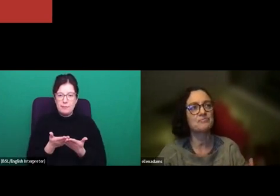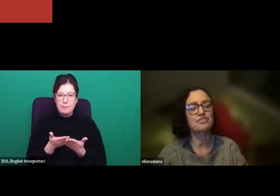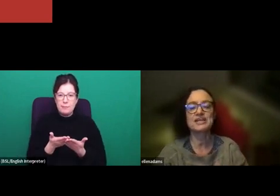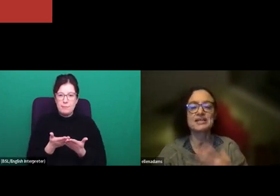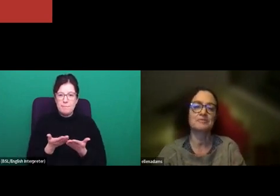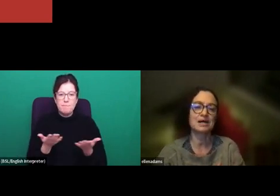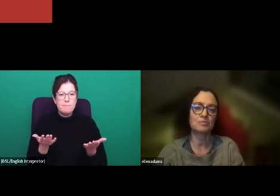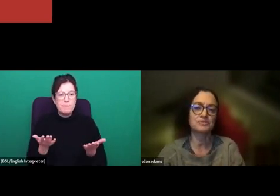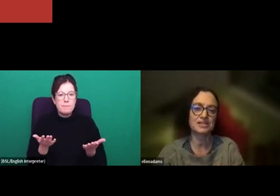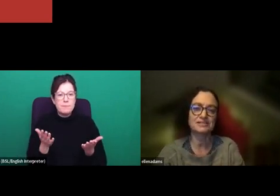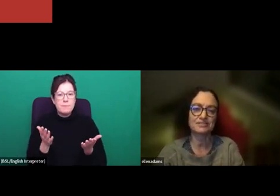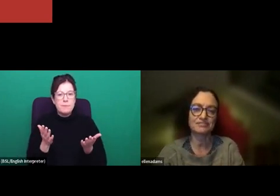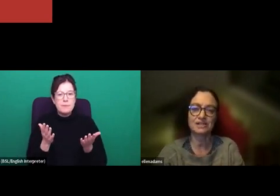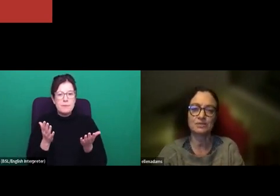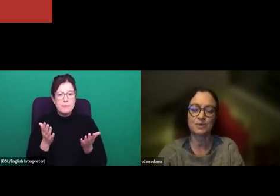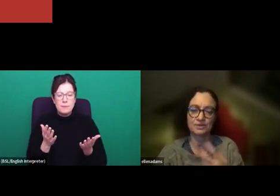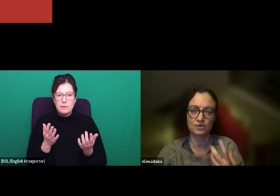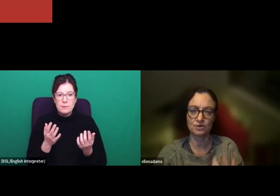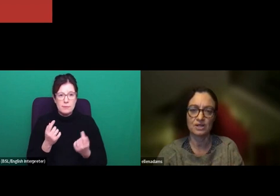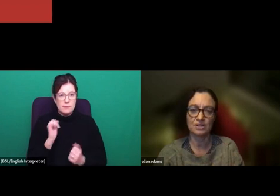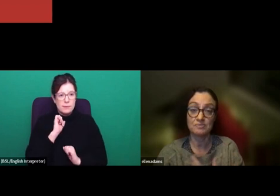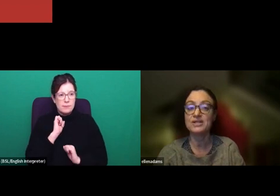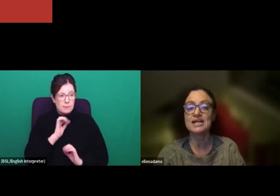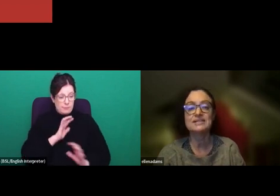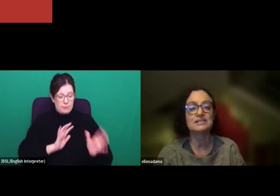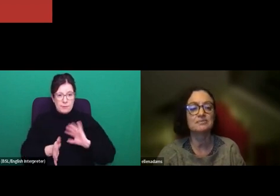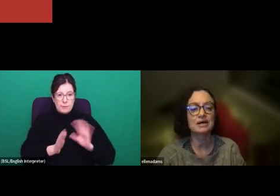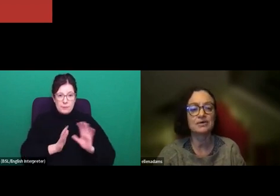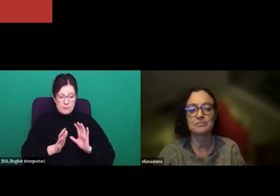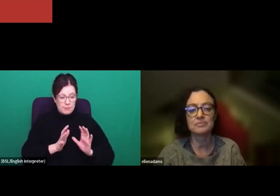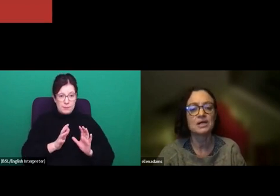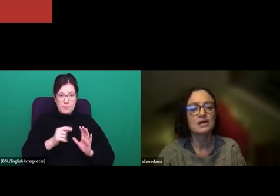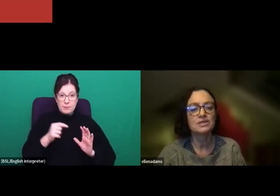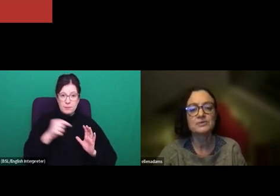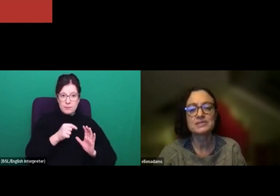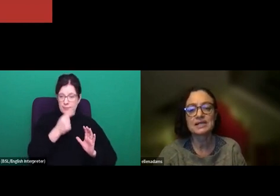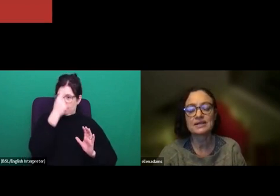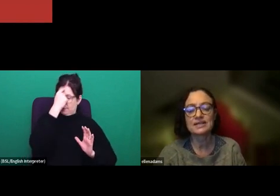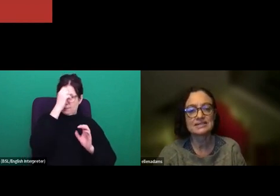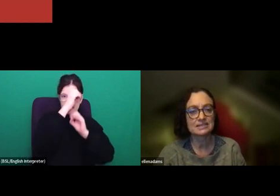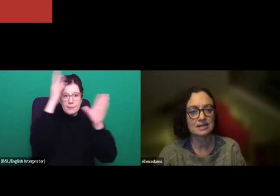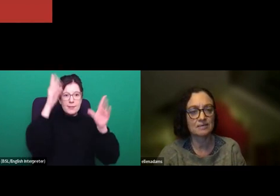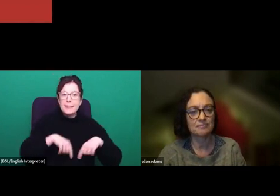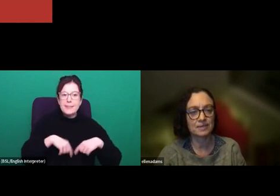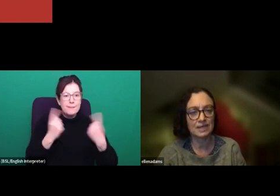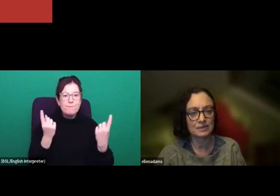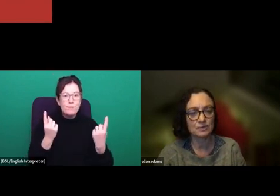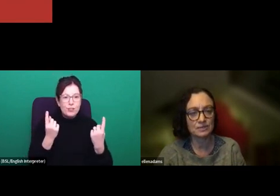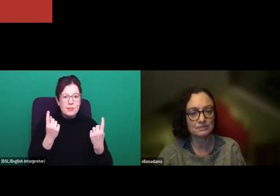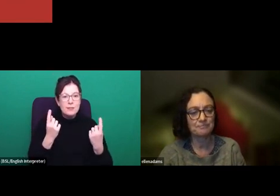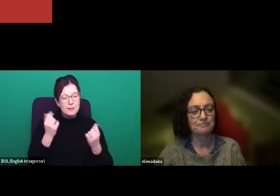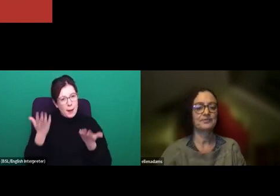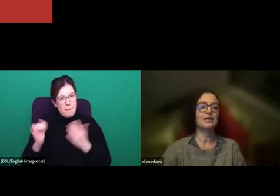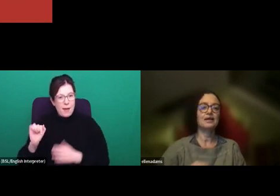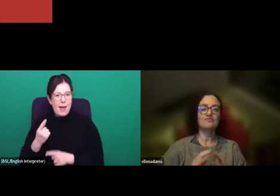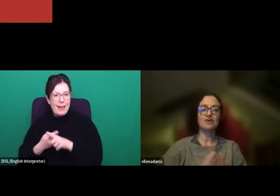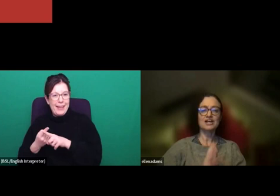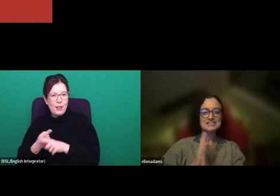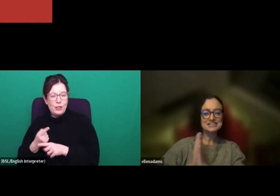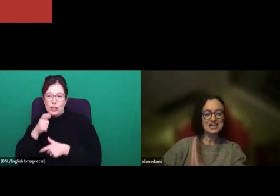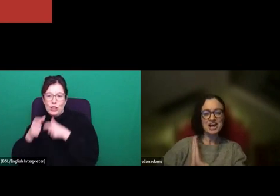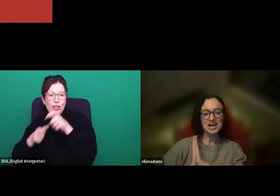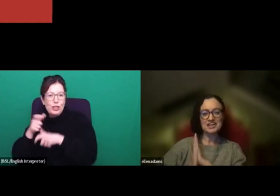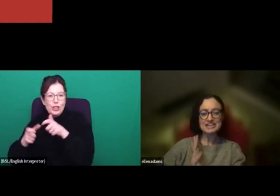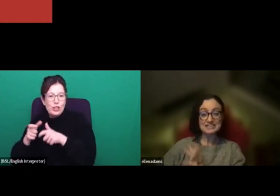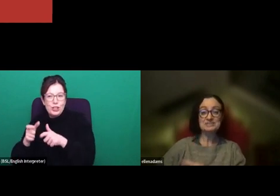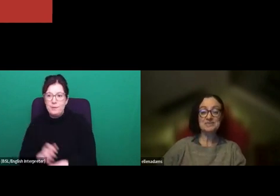of thinking about objects differently when you're communicating about them using this language.